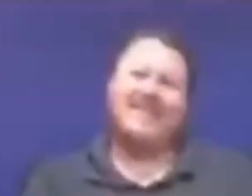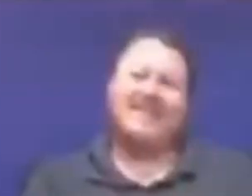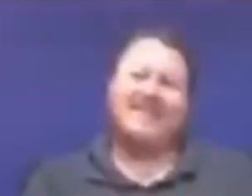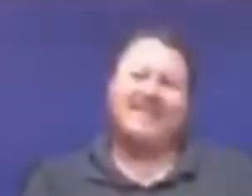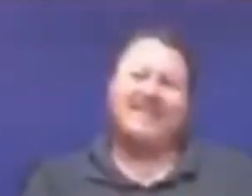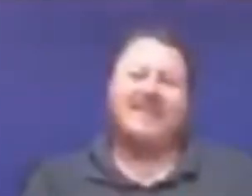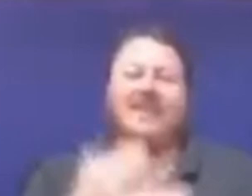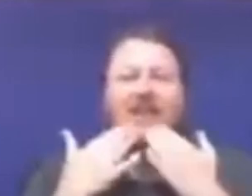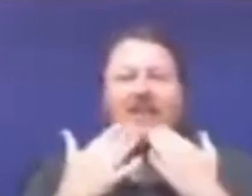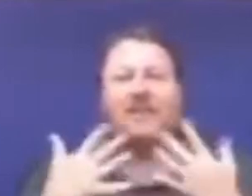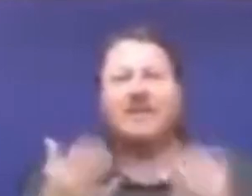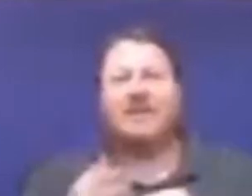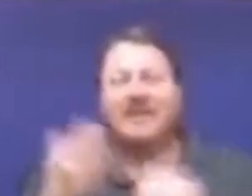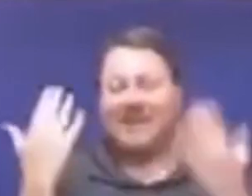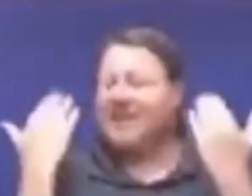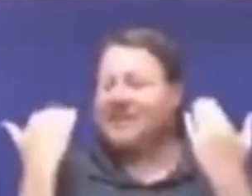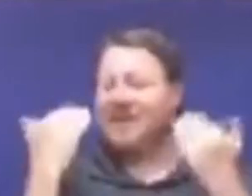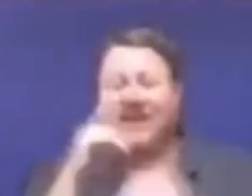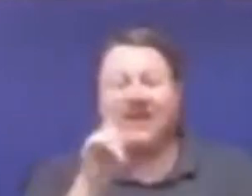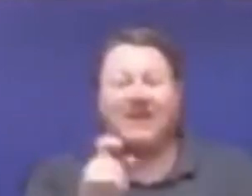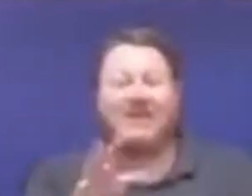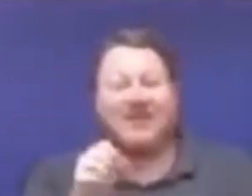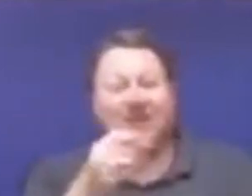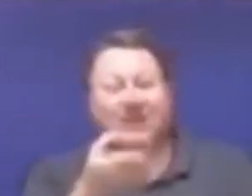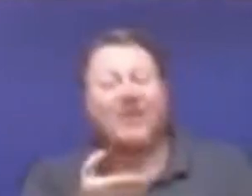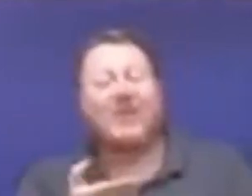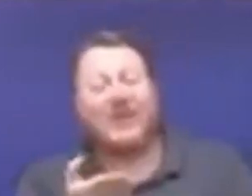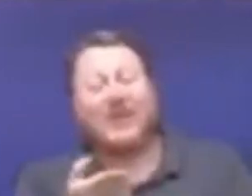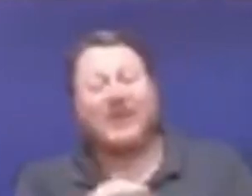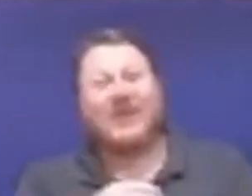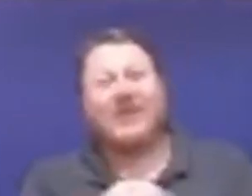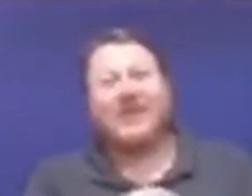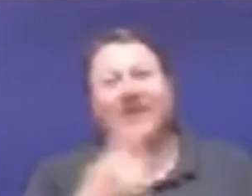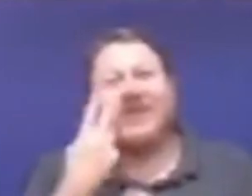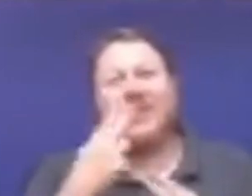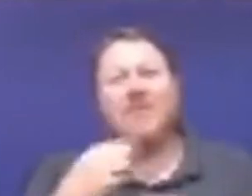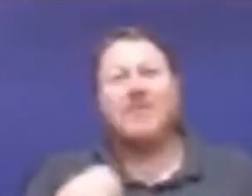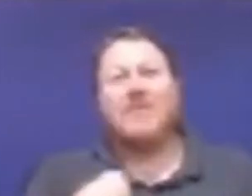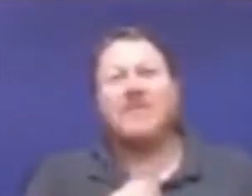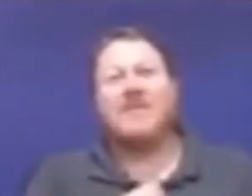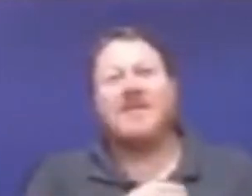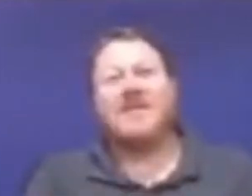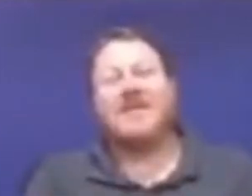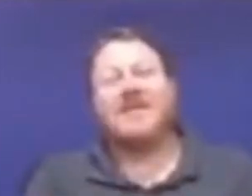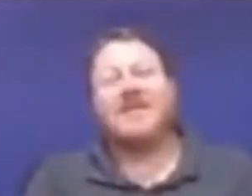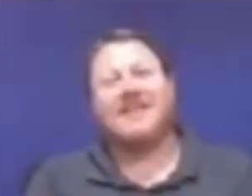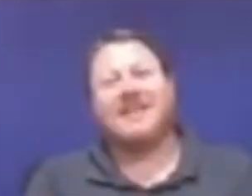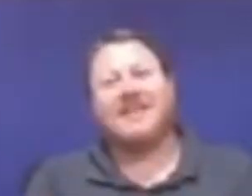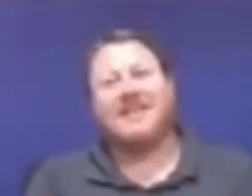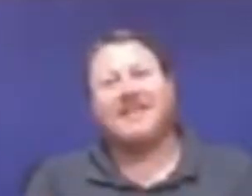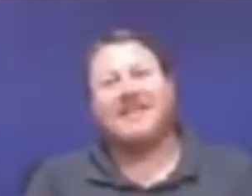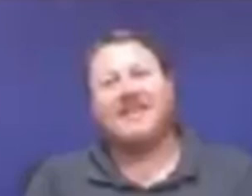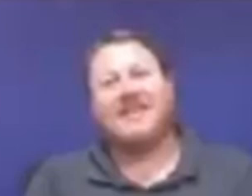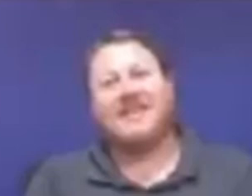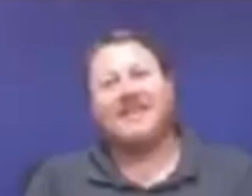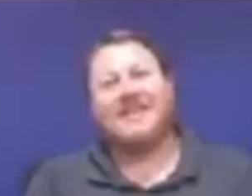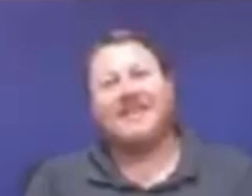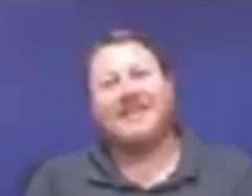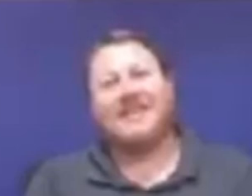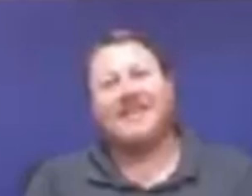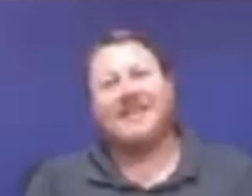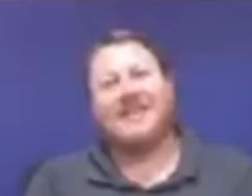Thank you very much. I was expecting that question from you, Honourable. I could have asked the Nexus report.